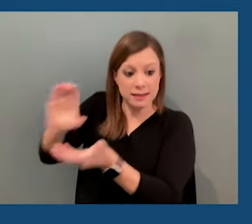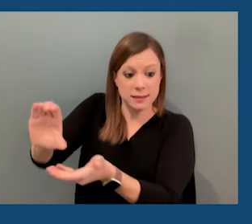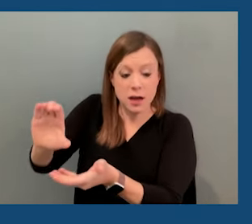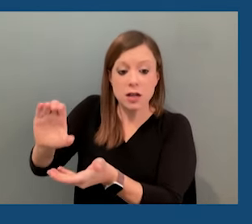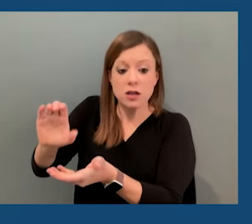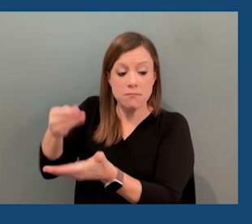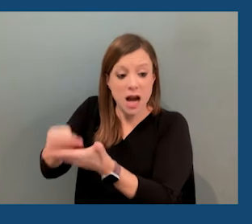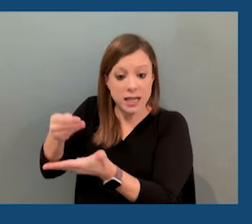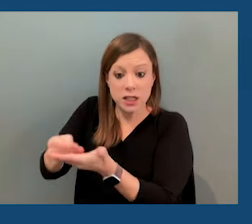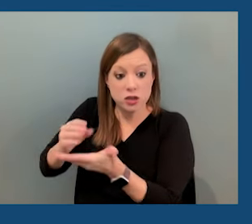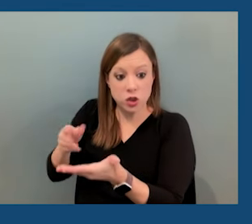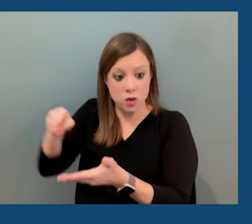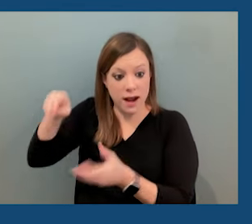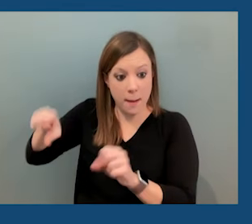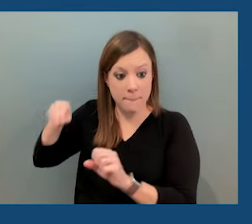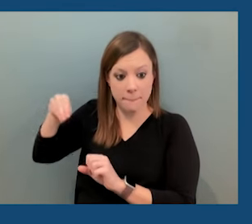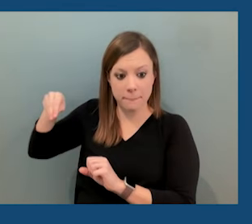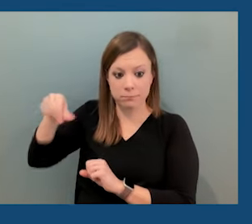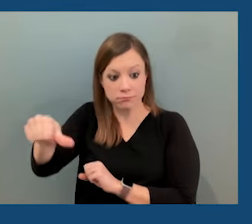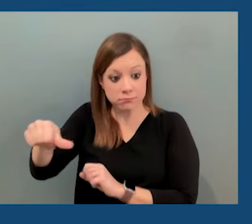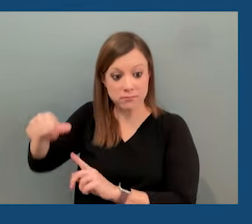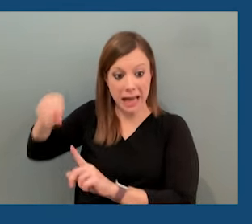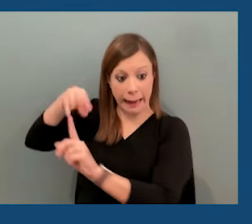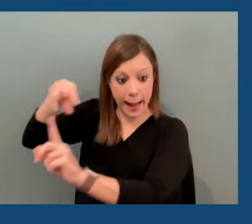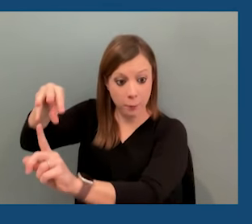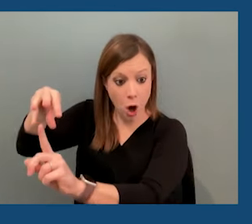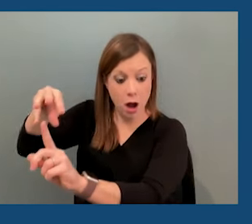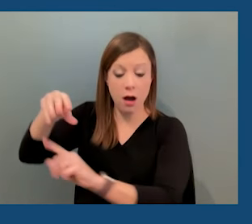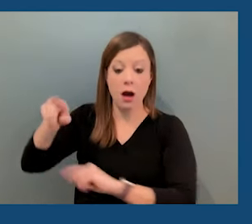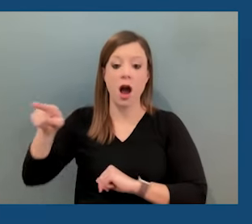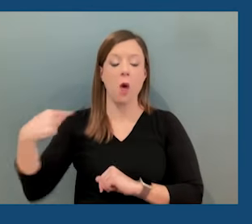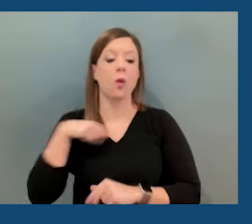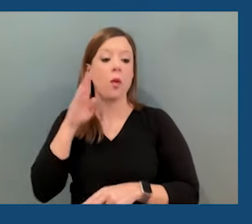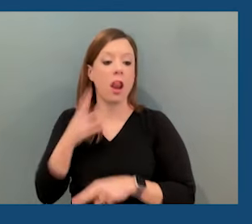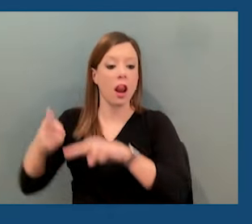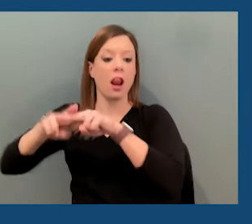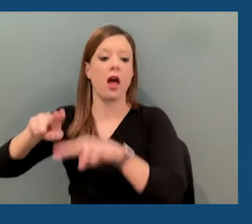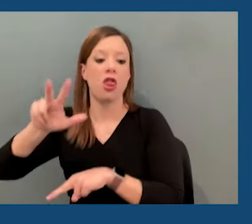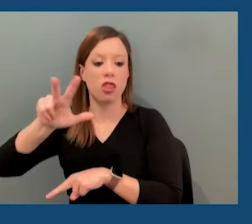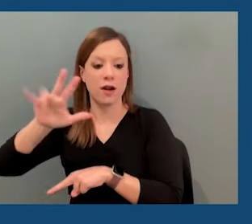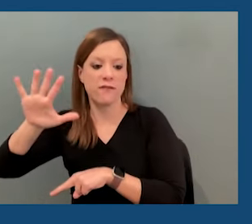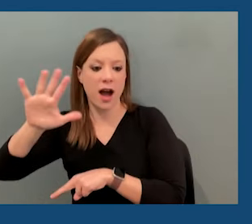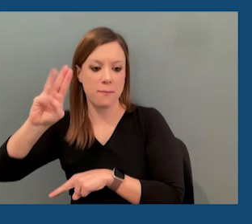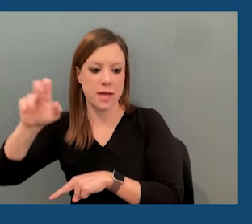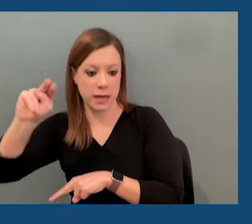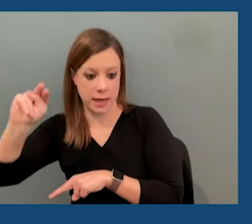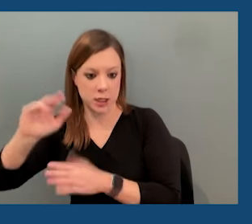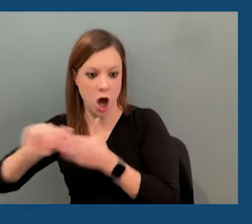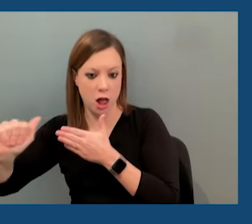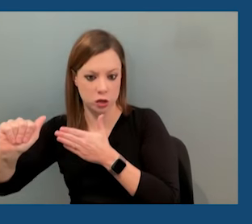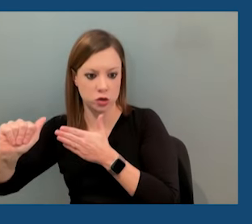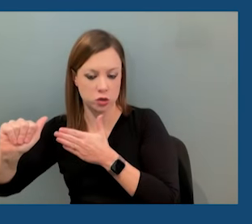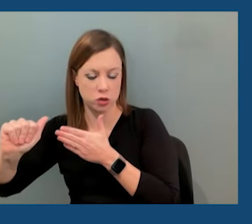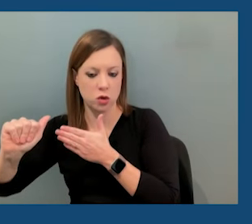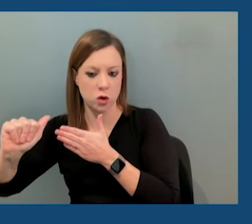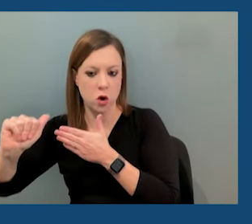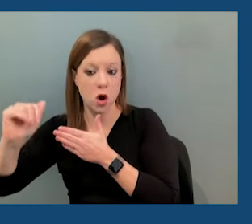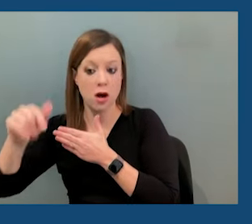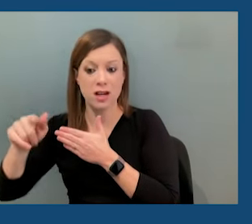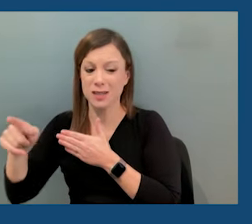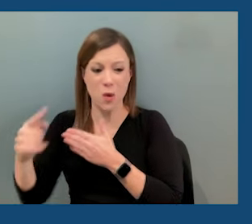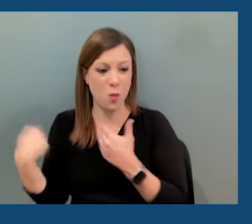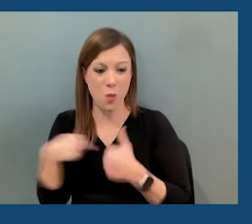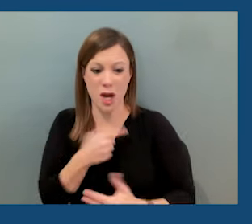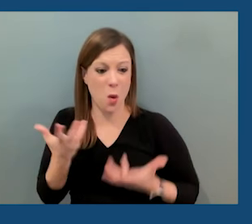last year. We're bumping it up another $10 million to $35 million this year because no one should live in fear. And I would tell you, I had an